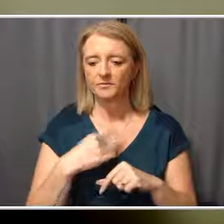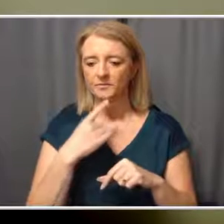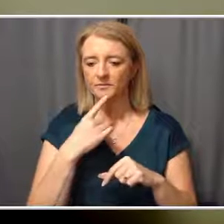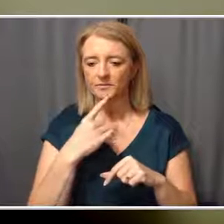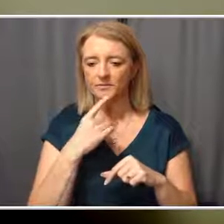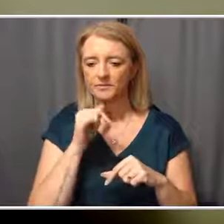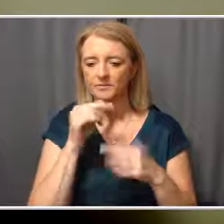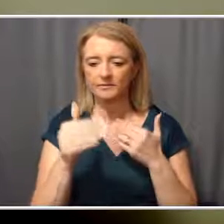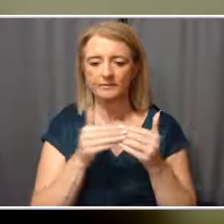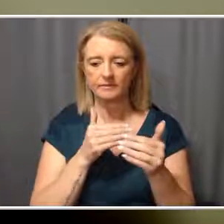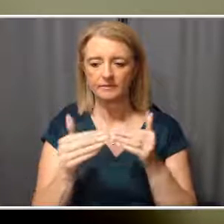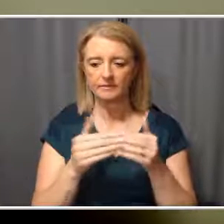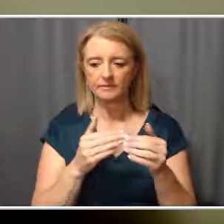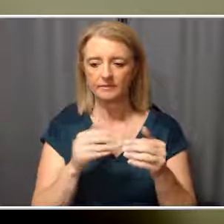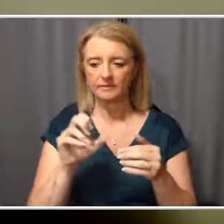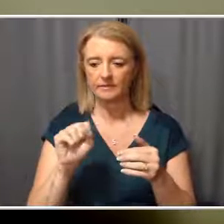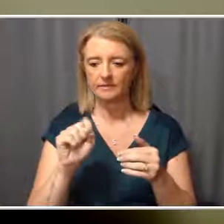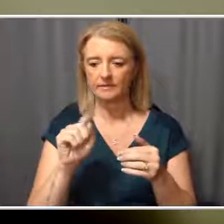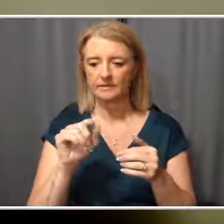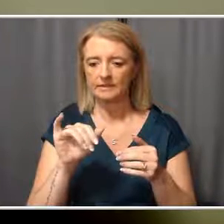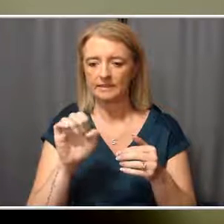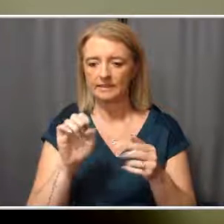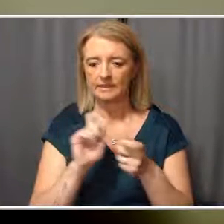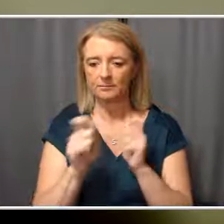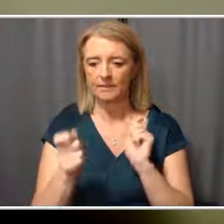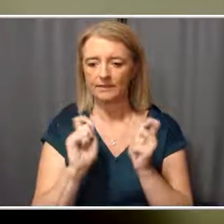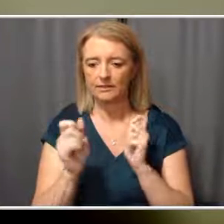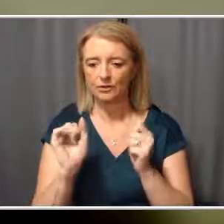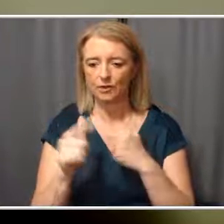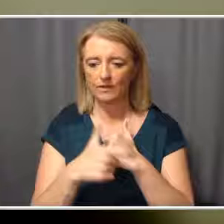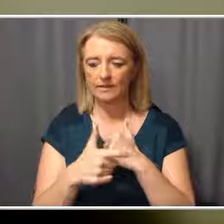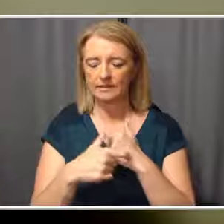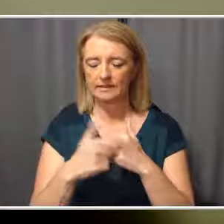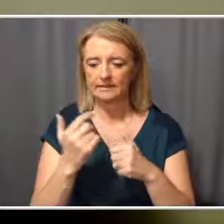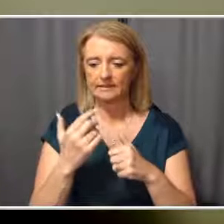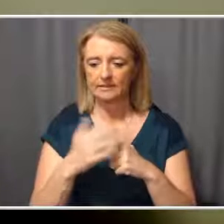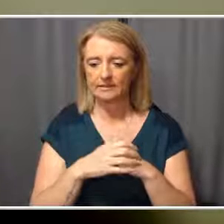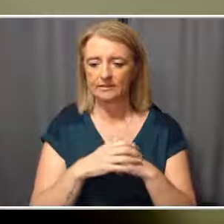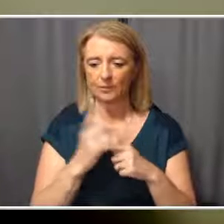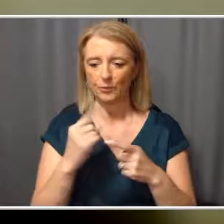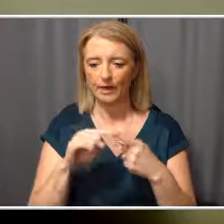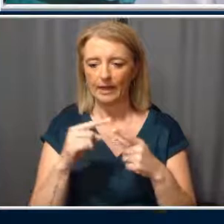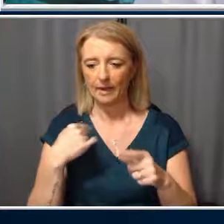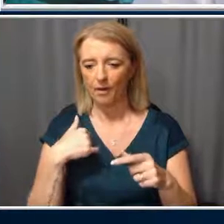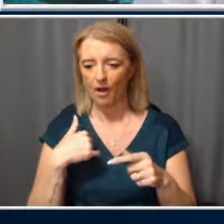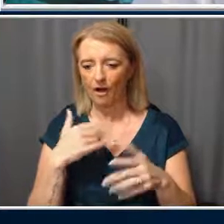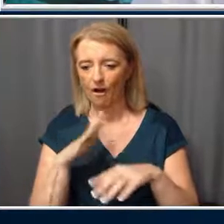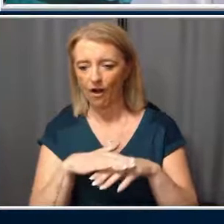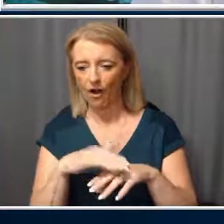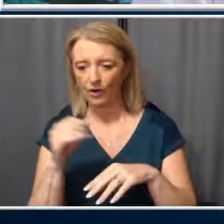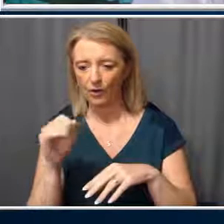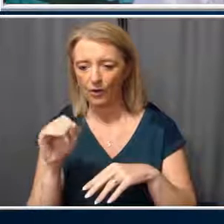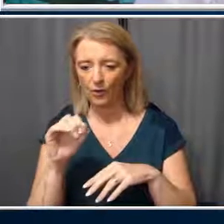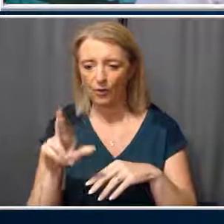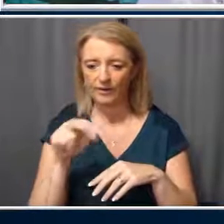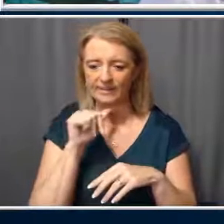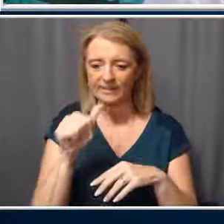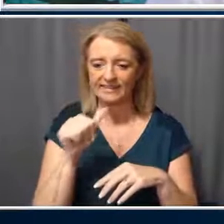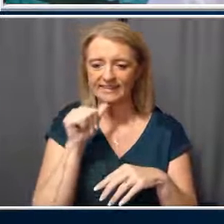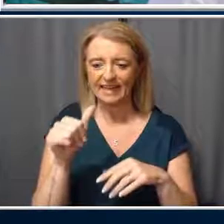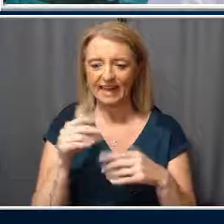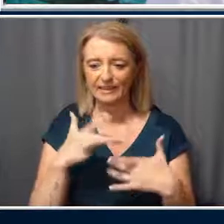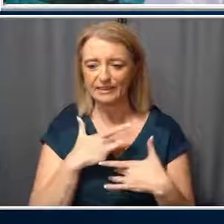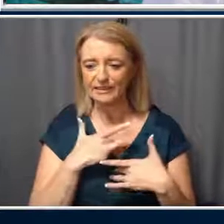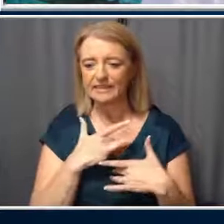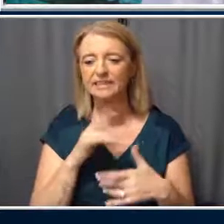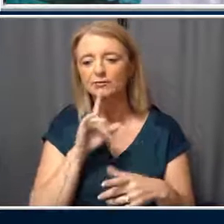thankful that we have you in our community, and that is those surgeons. And those surgeons like you and like Dr.